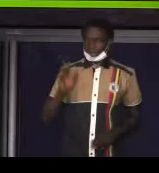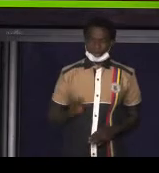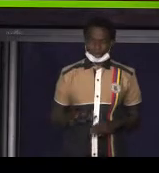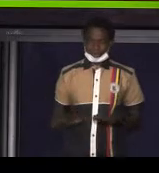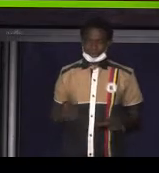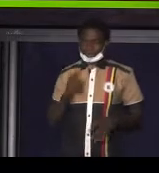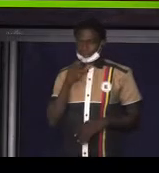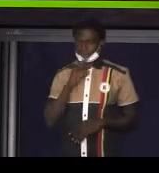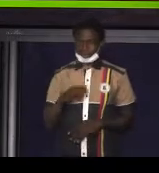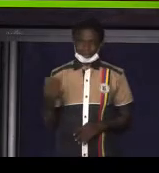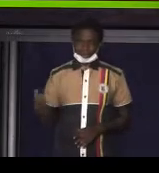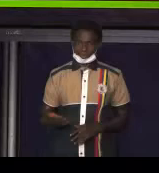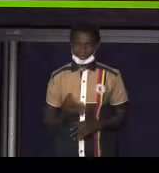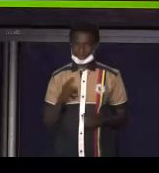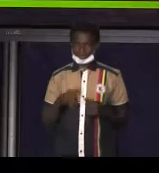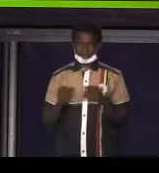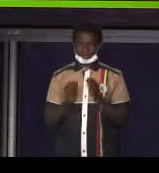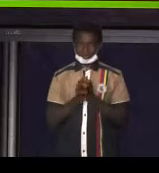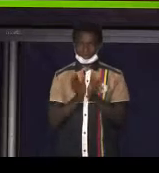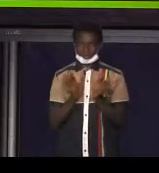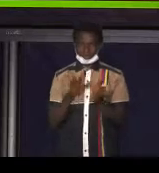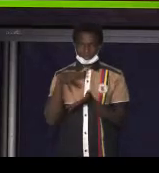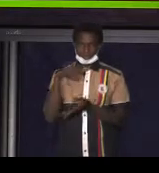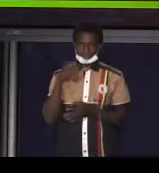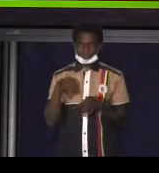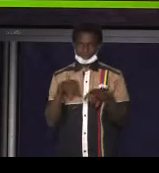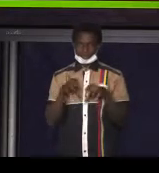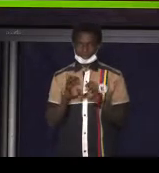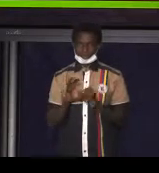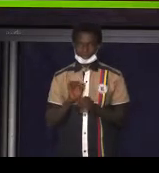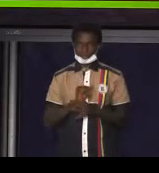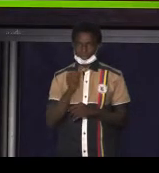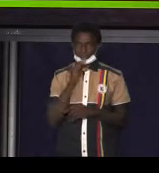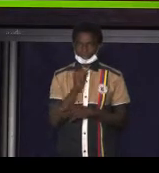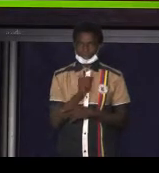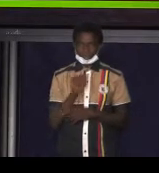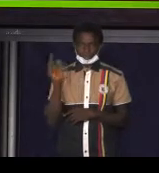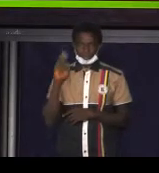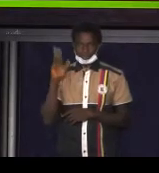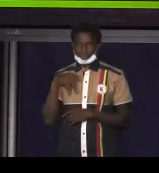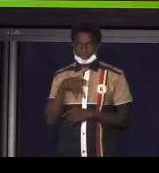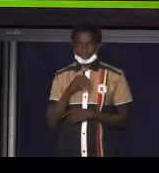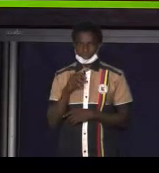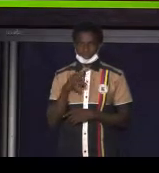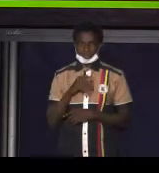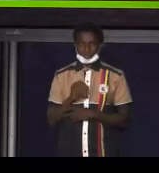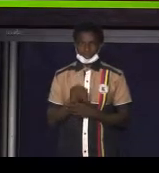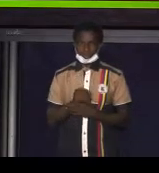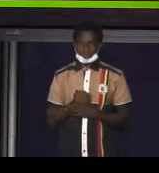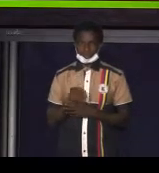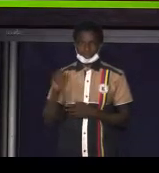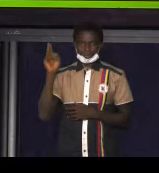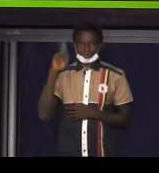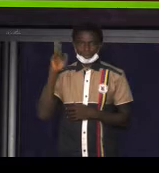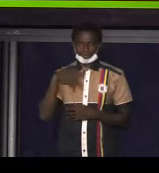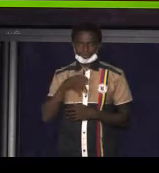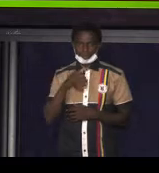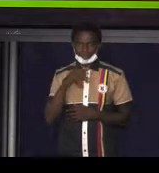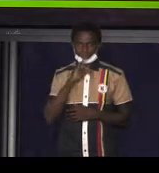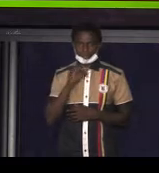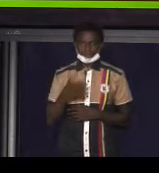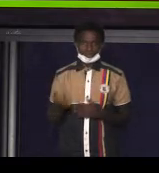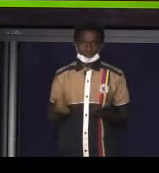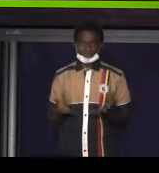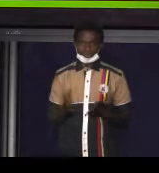Hello pupils, you are welcome to General Studies class. I am Uncle Popo. Uncle Popo